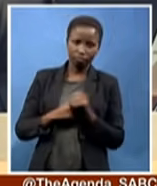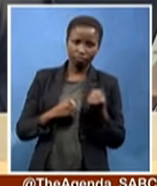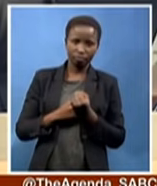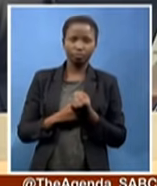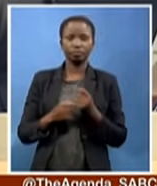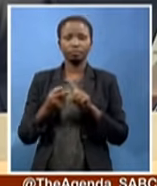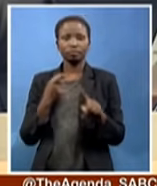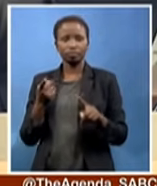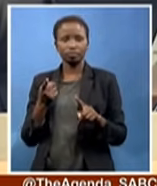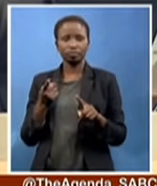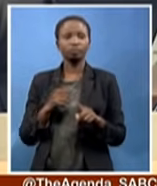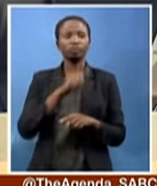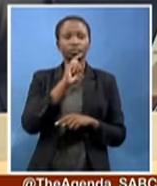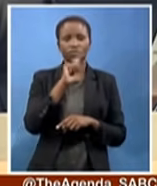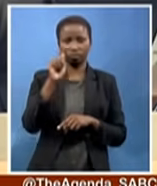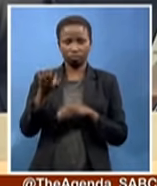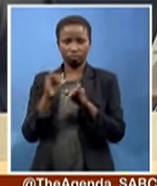free and vibrant media.